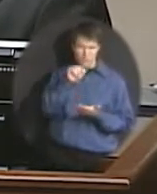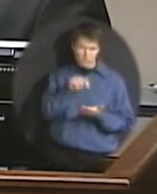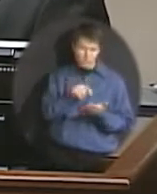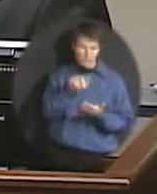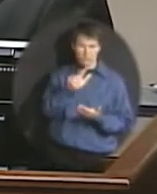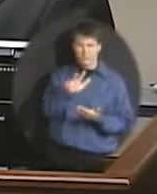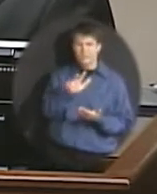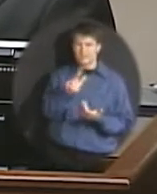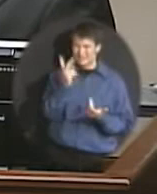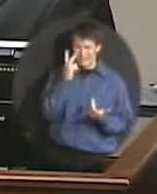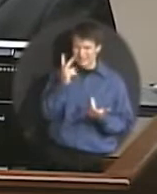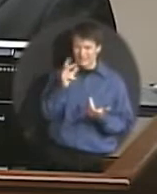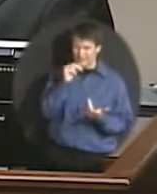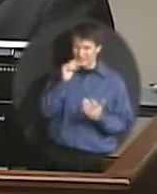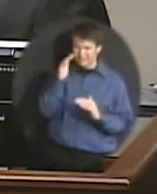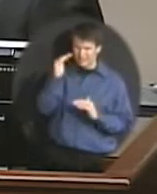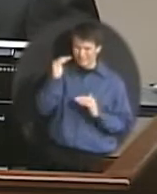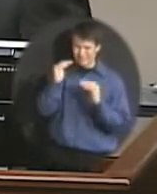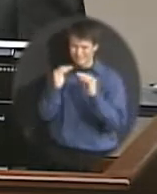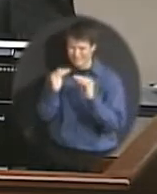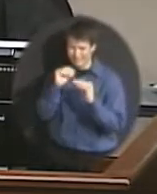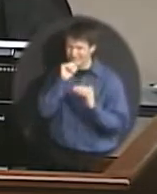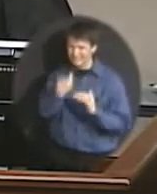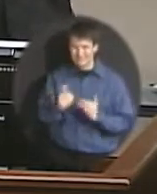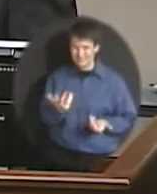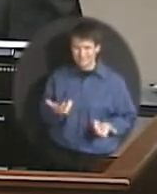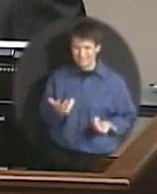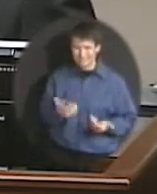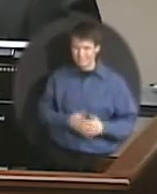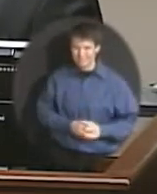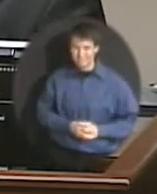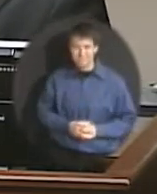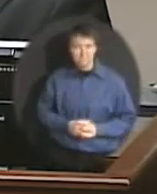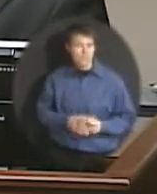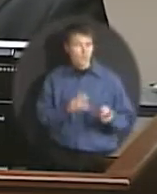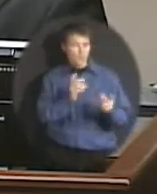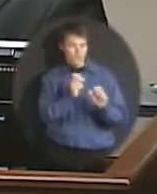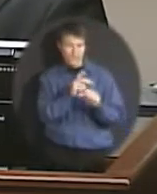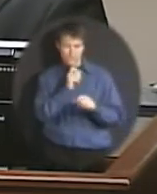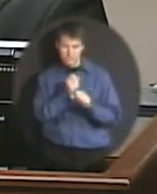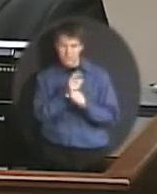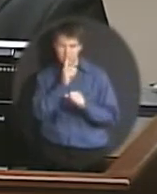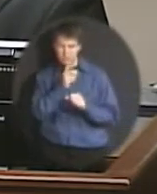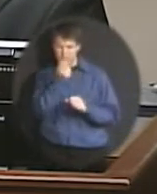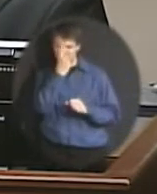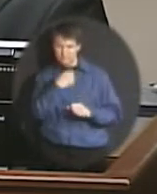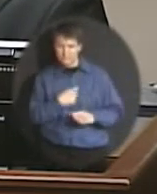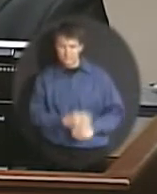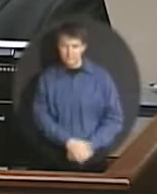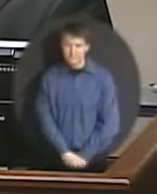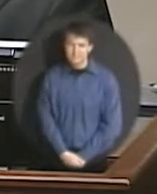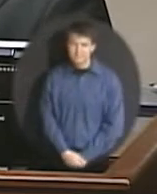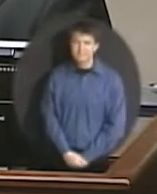1.3, you see it doesn't quite close the gap. Right. Okay, just want to understand that.